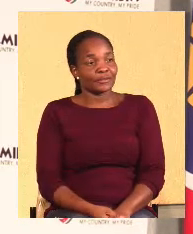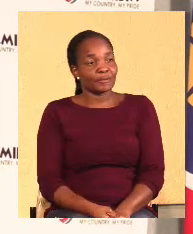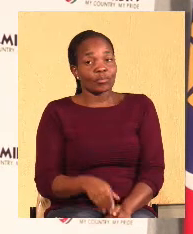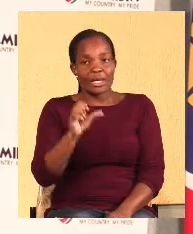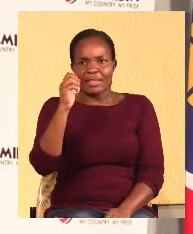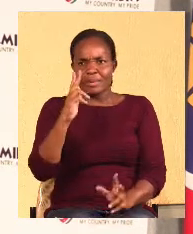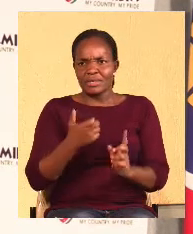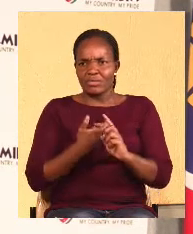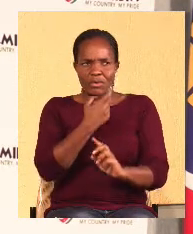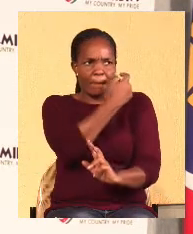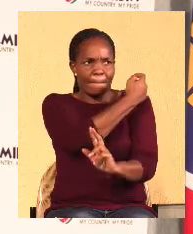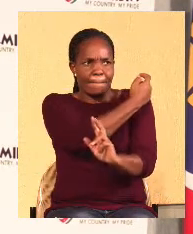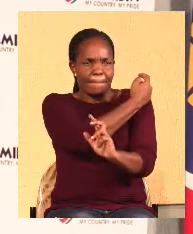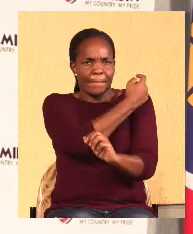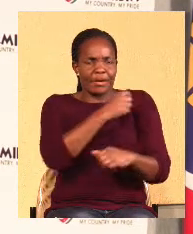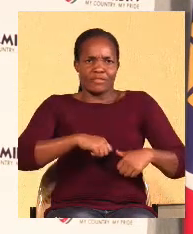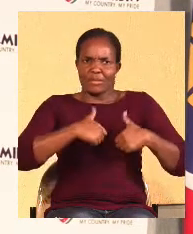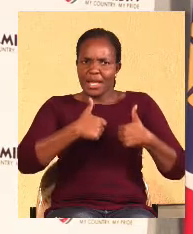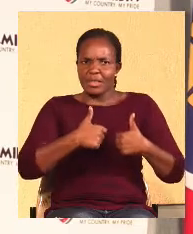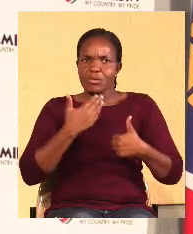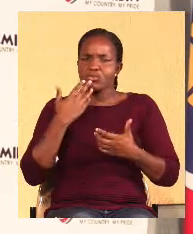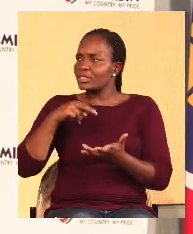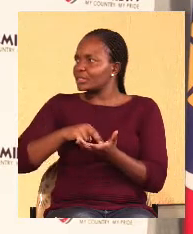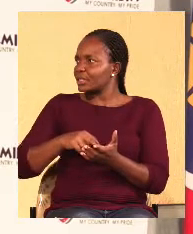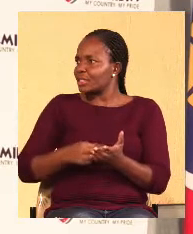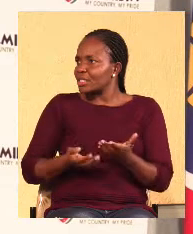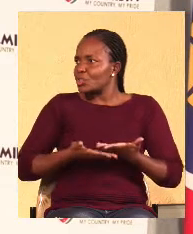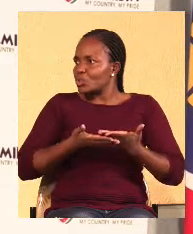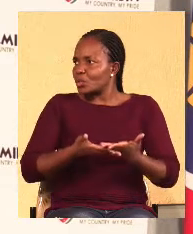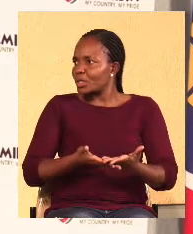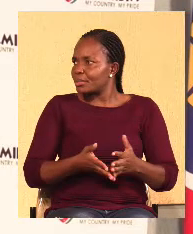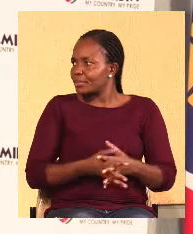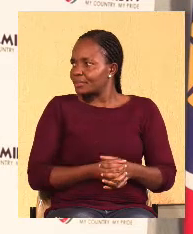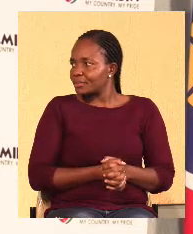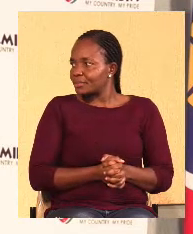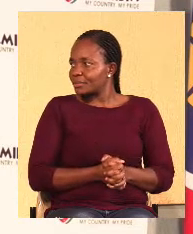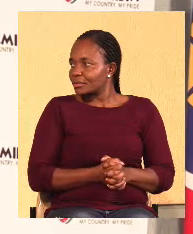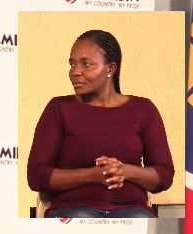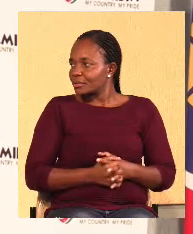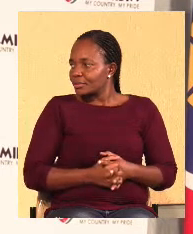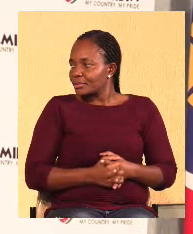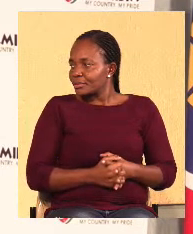health sector that can answer some of these very specific health-related questions?